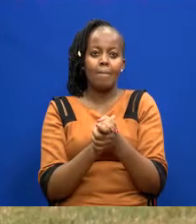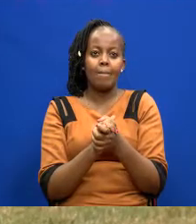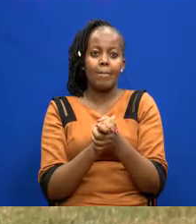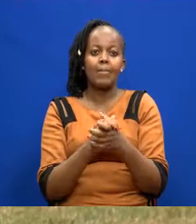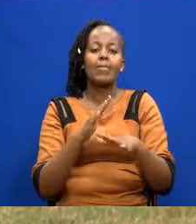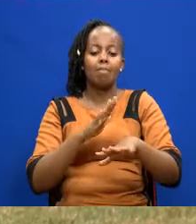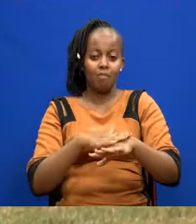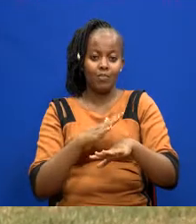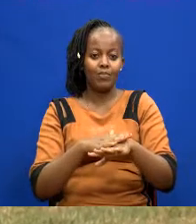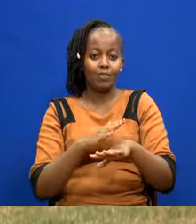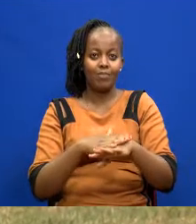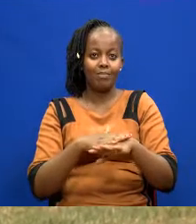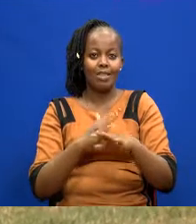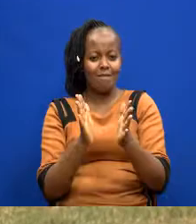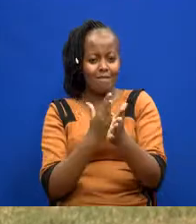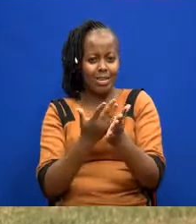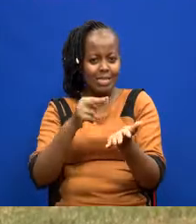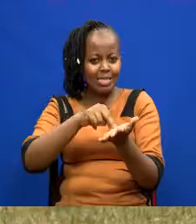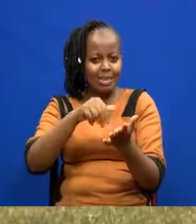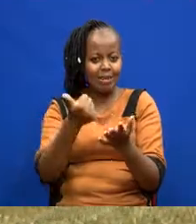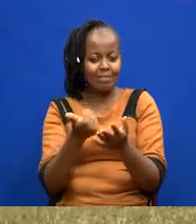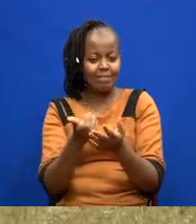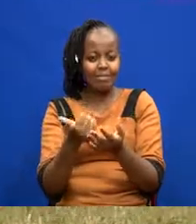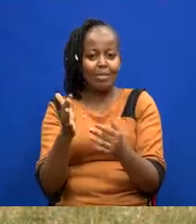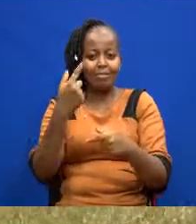Good, nice. Quickly get back on your feet.